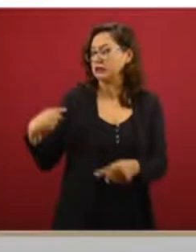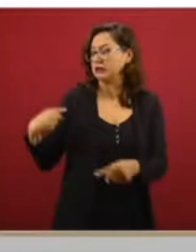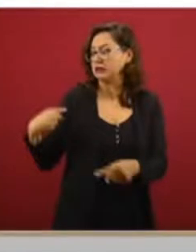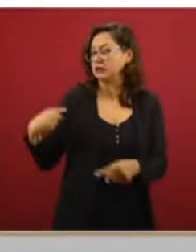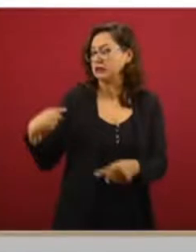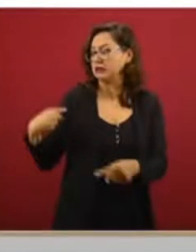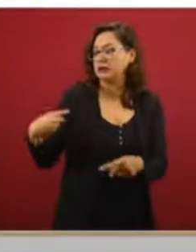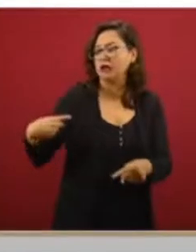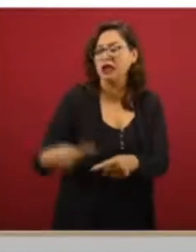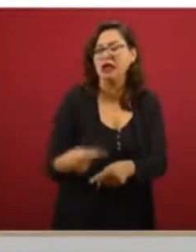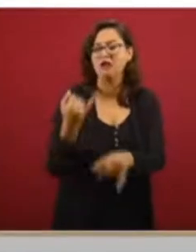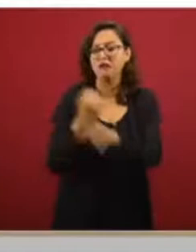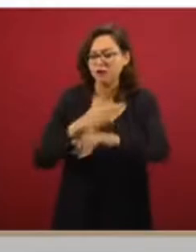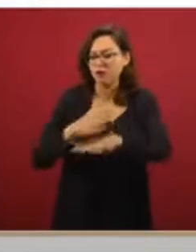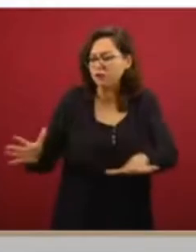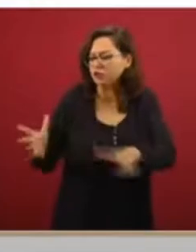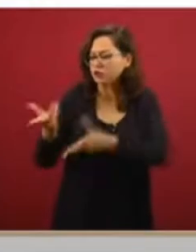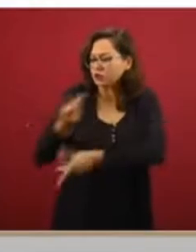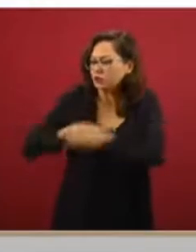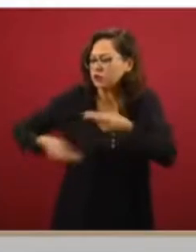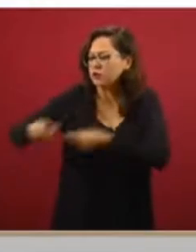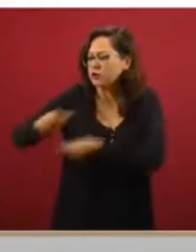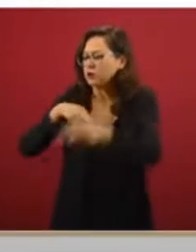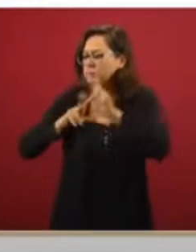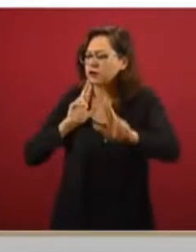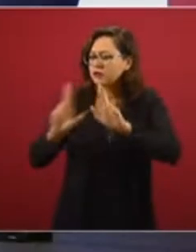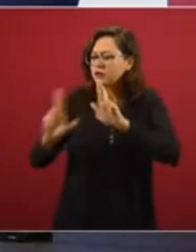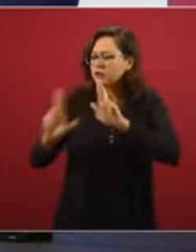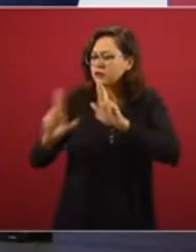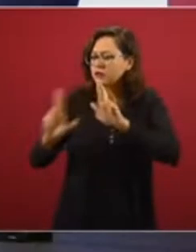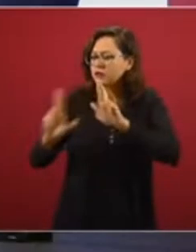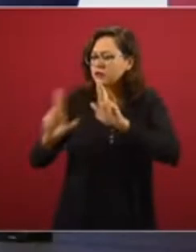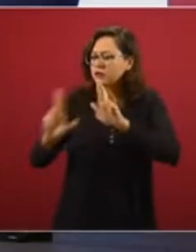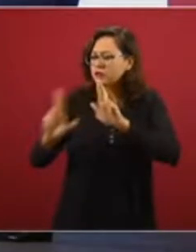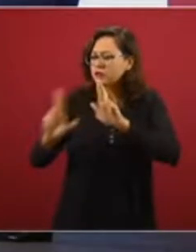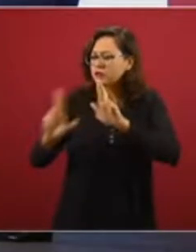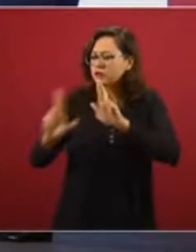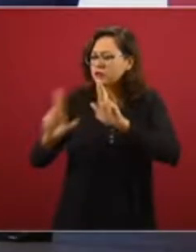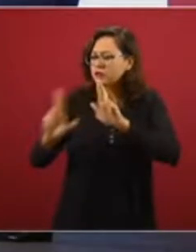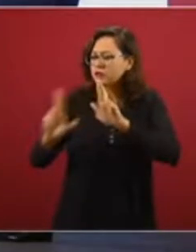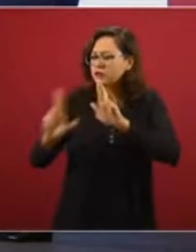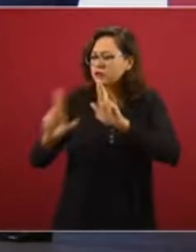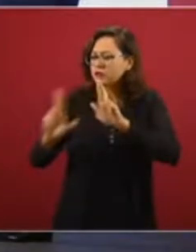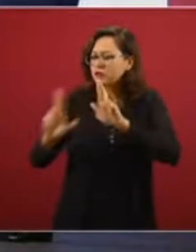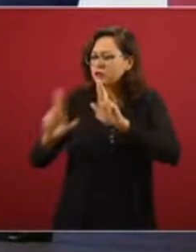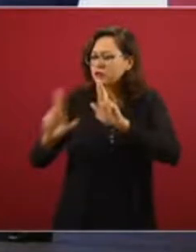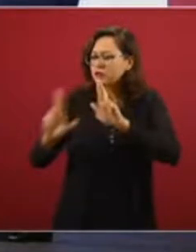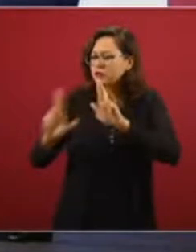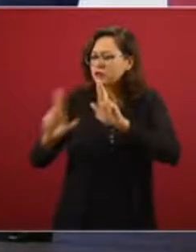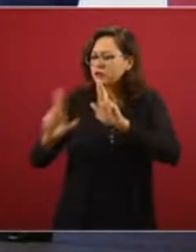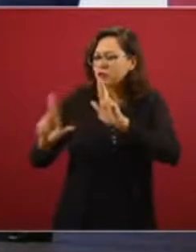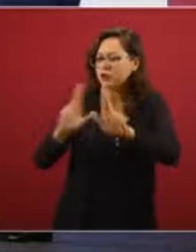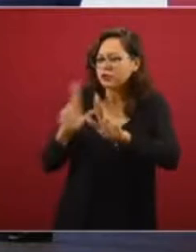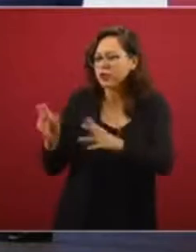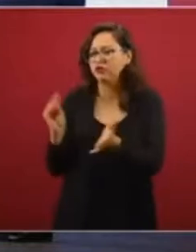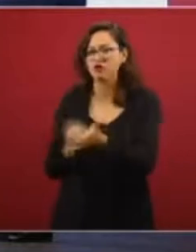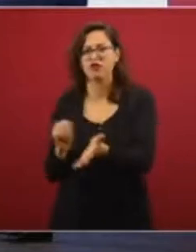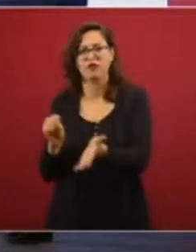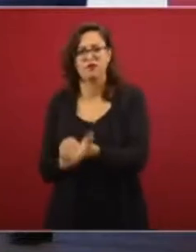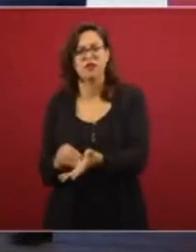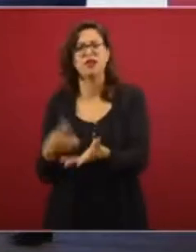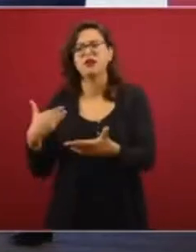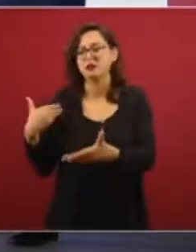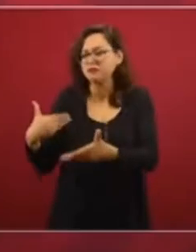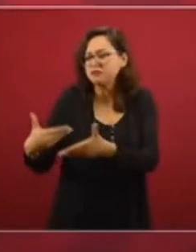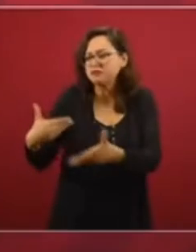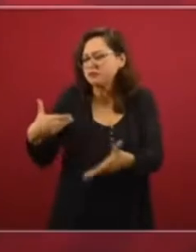in data. Y daría una visión equivocada. And it would give you a erroneous vision. De